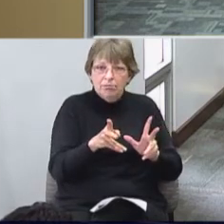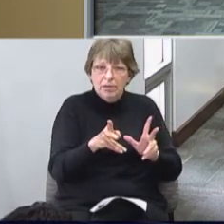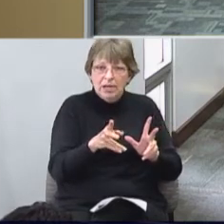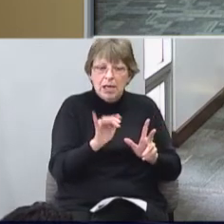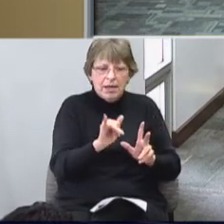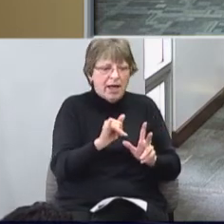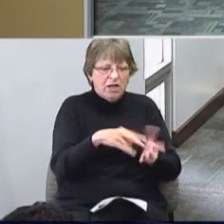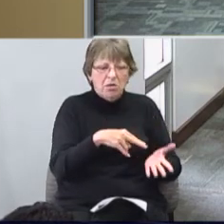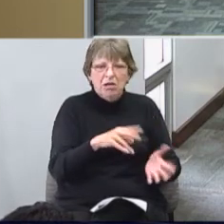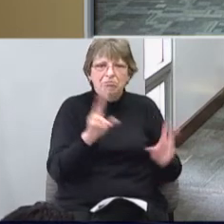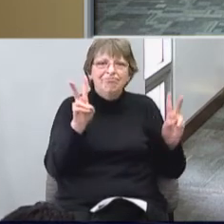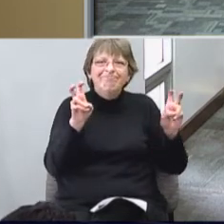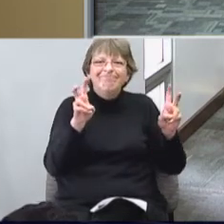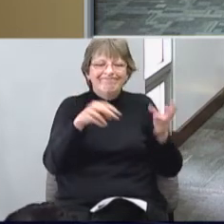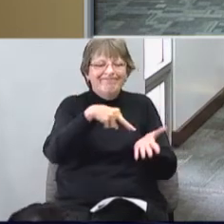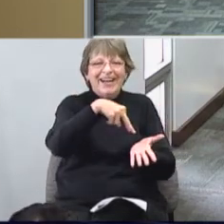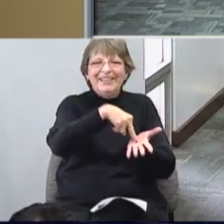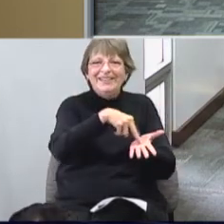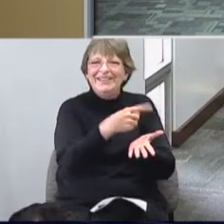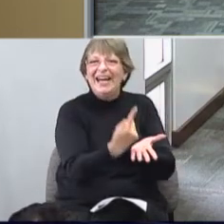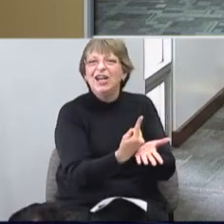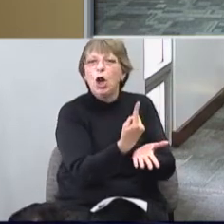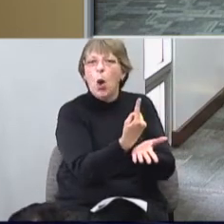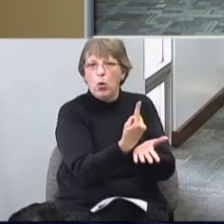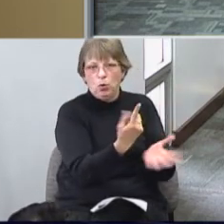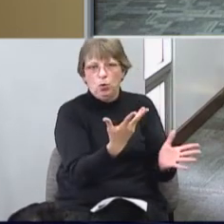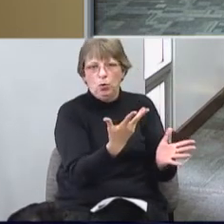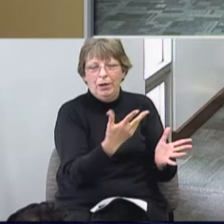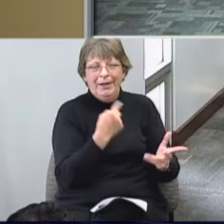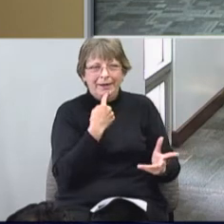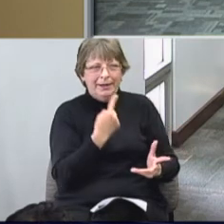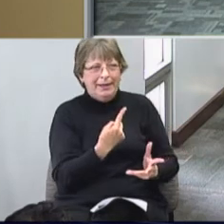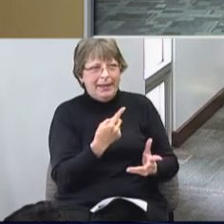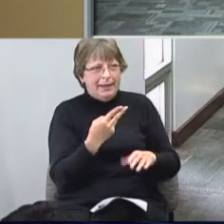standalone. Just to give you a little background there,